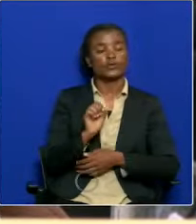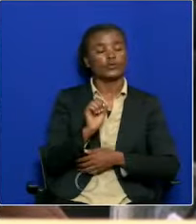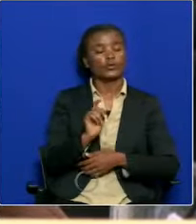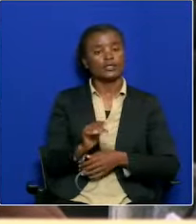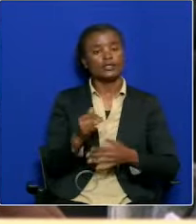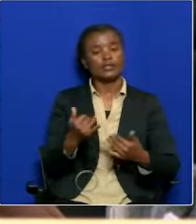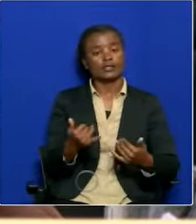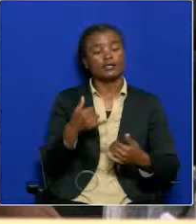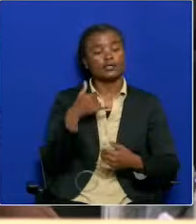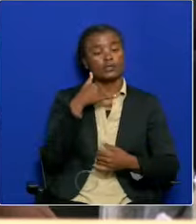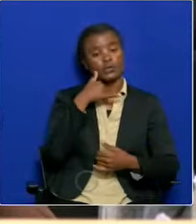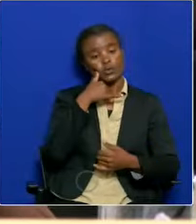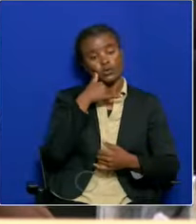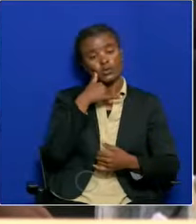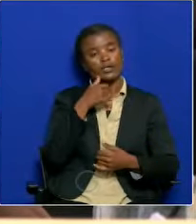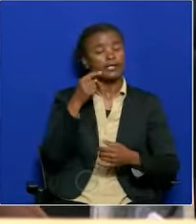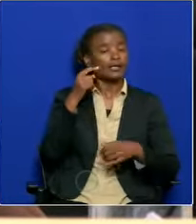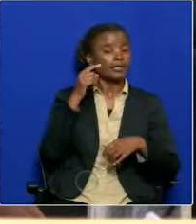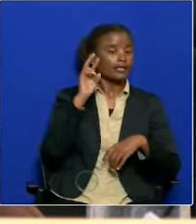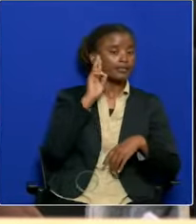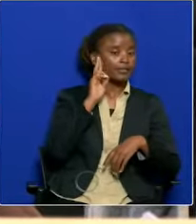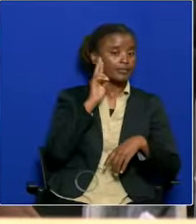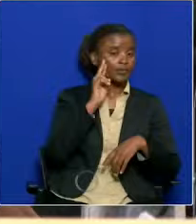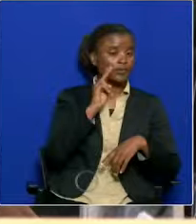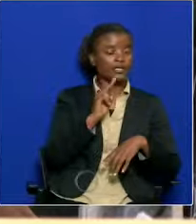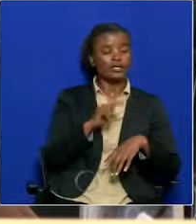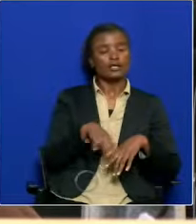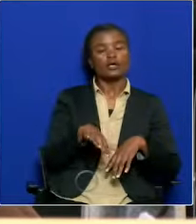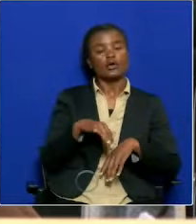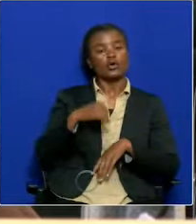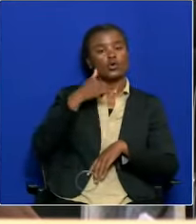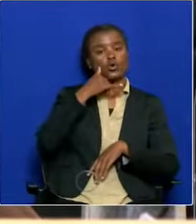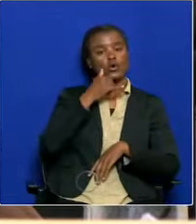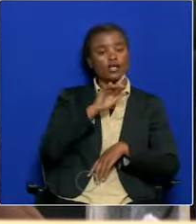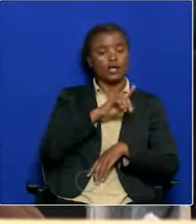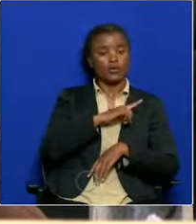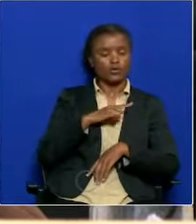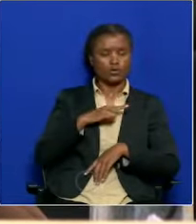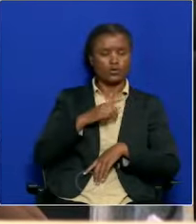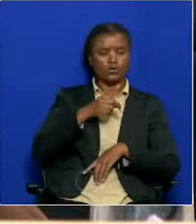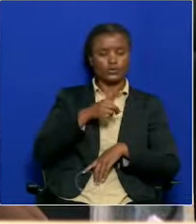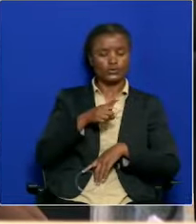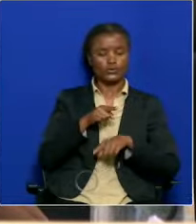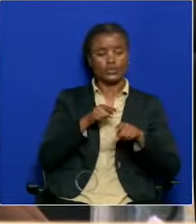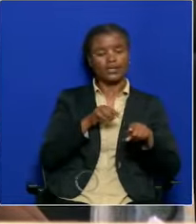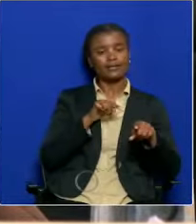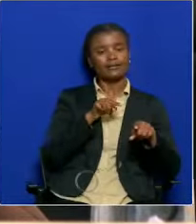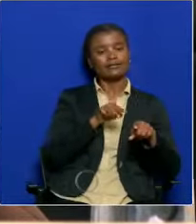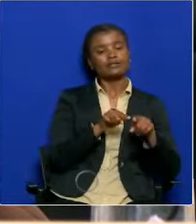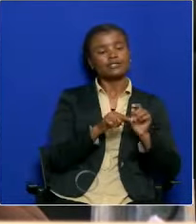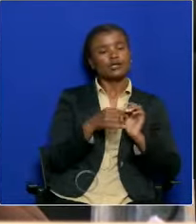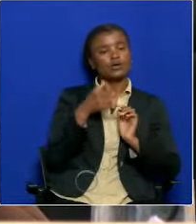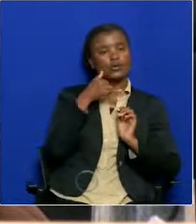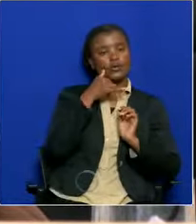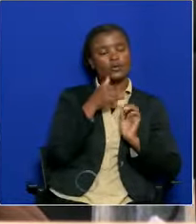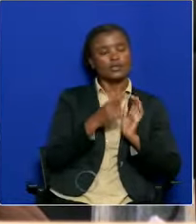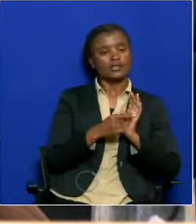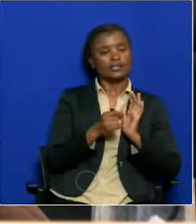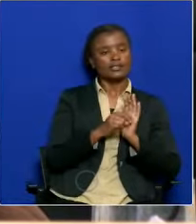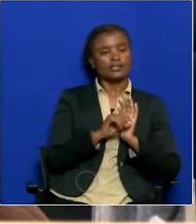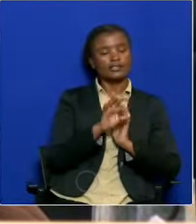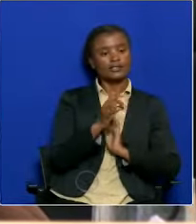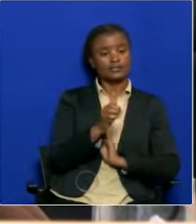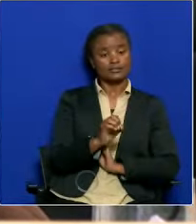duration, and I refer to the one of the 30th as well, could Mr. Matlala have talked to you about